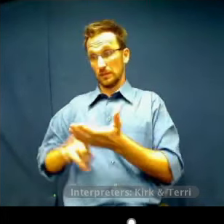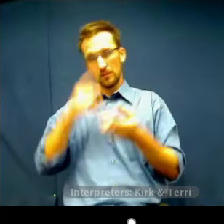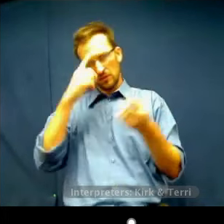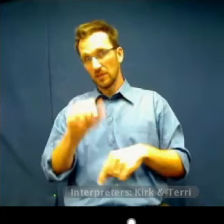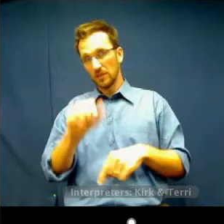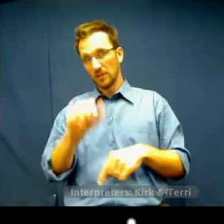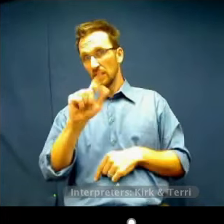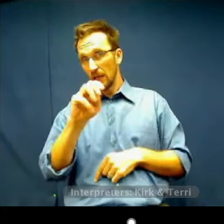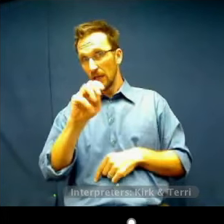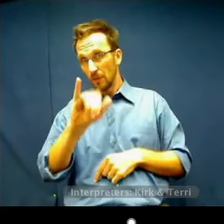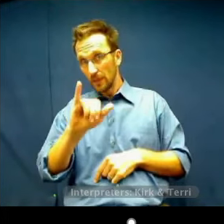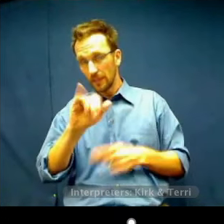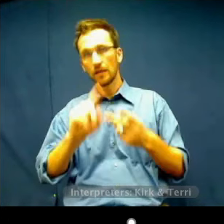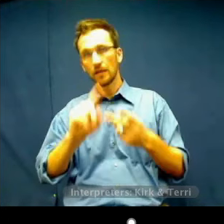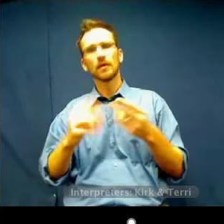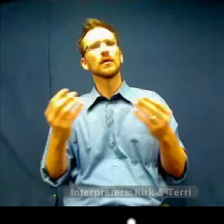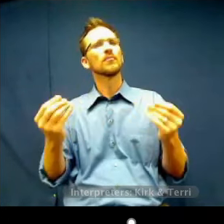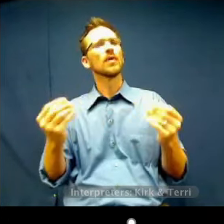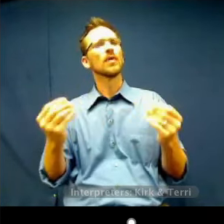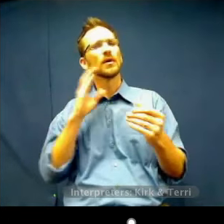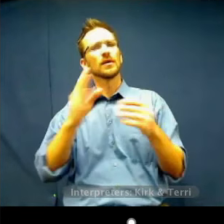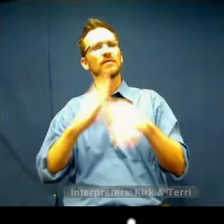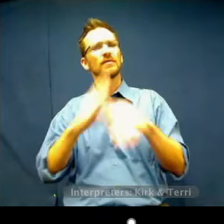They have to be in writing. They cannot be oral.